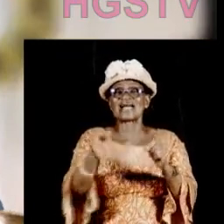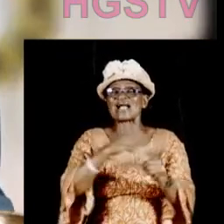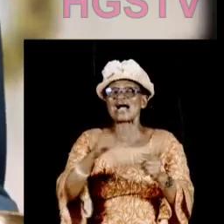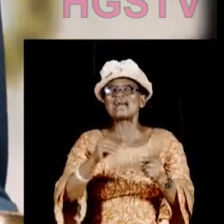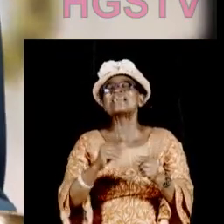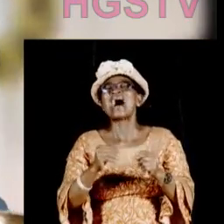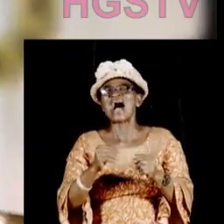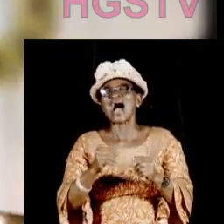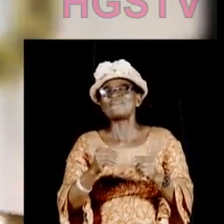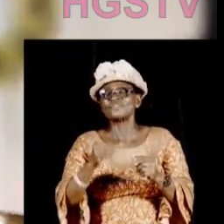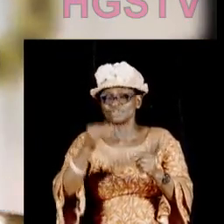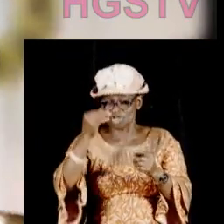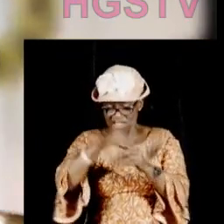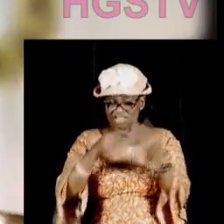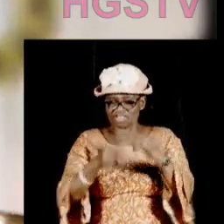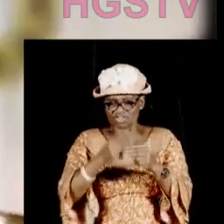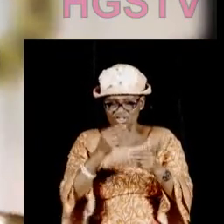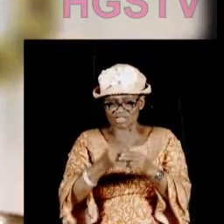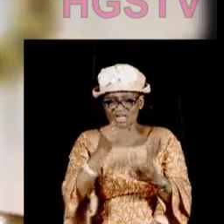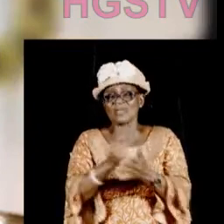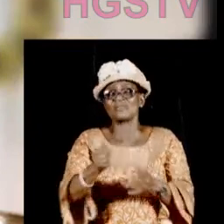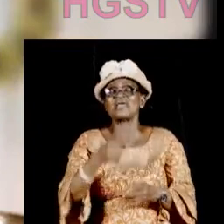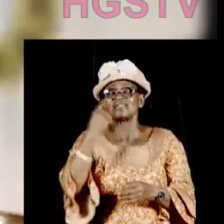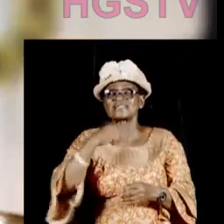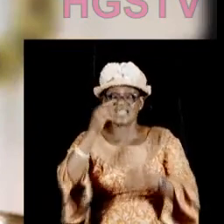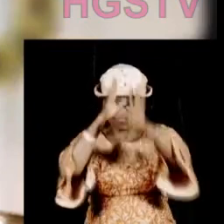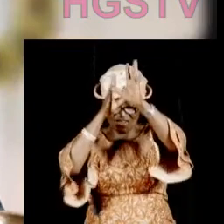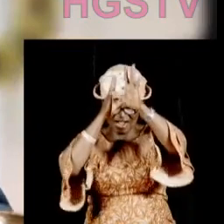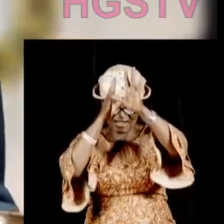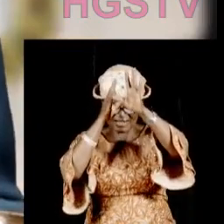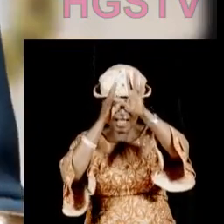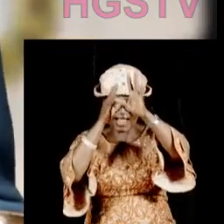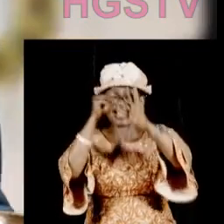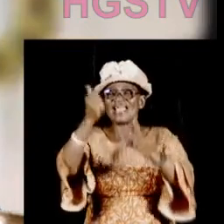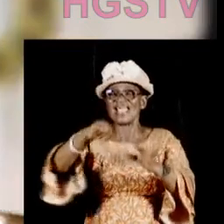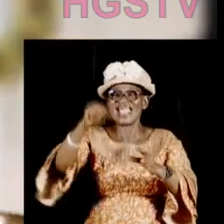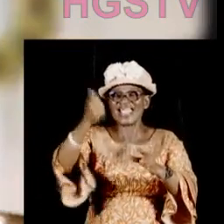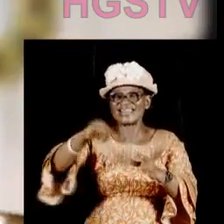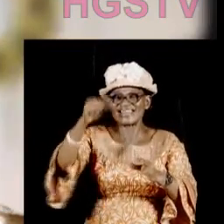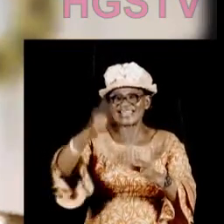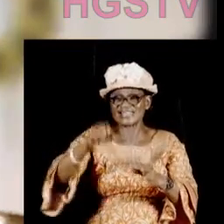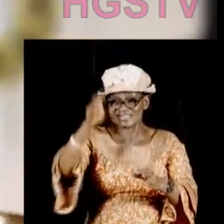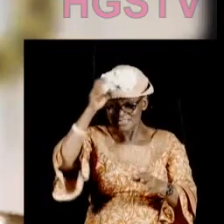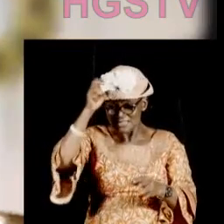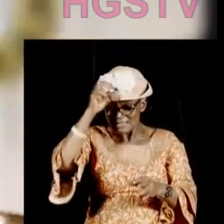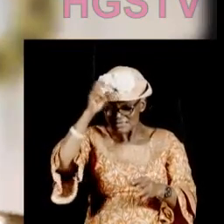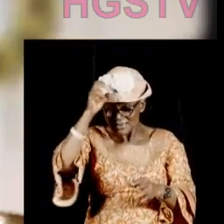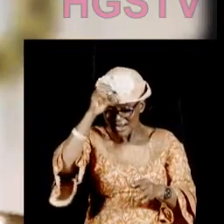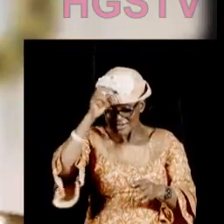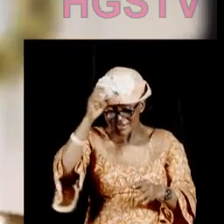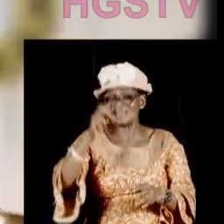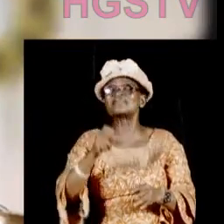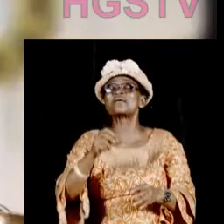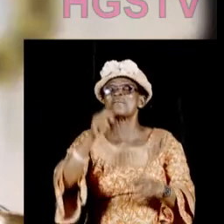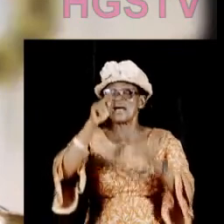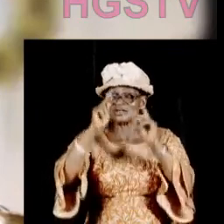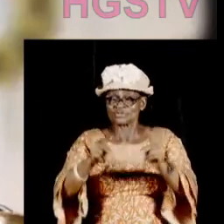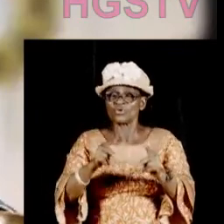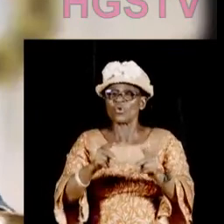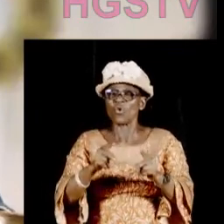Are you ready to pray? Say, Father, any satanic agent assigned to torment any member of